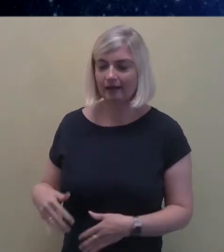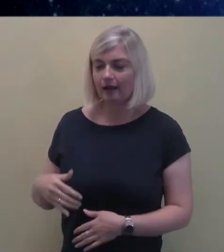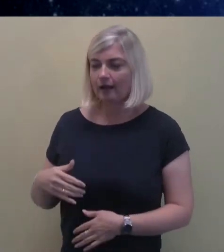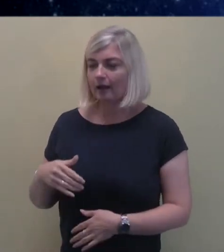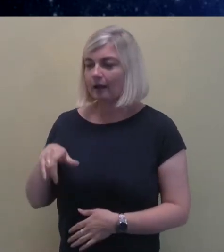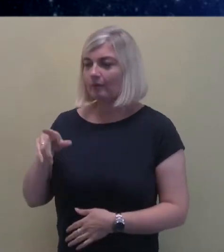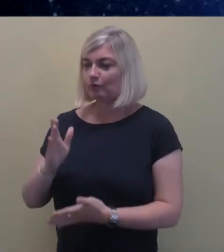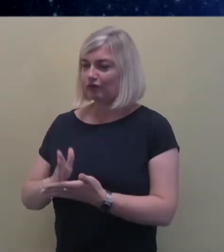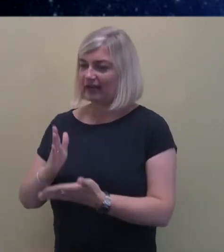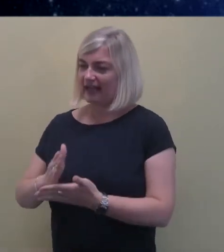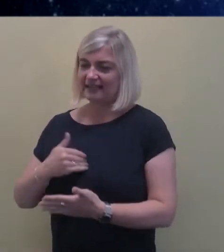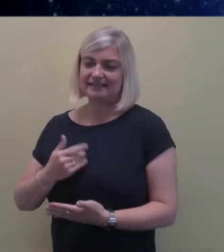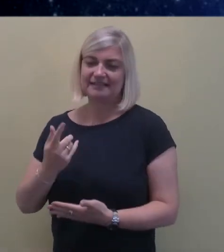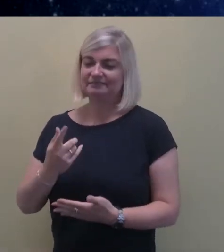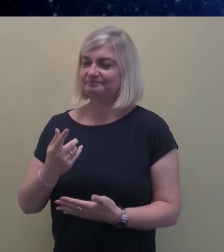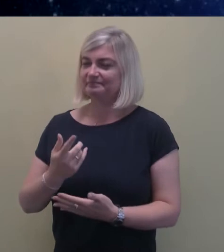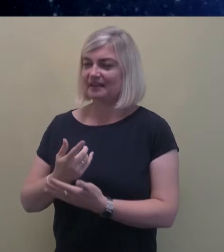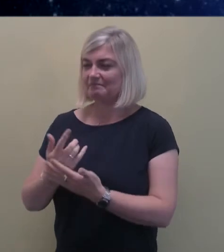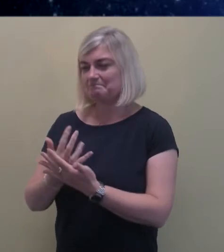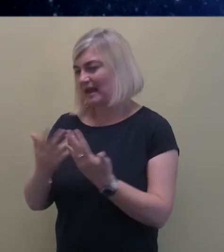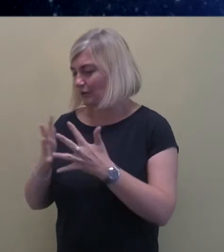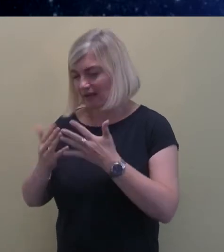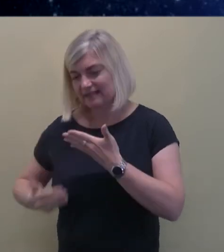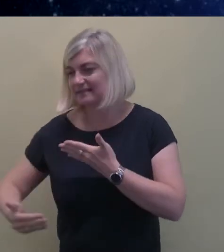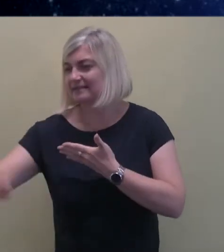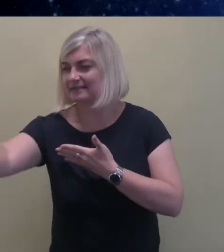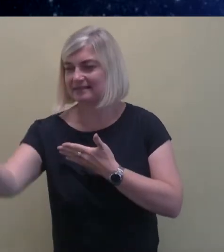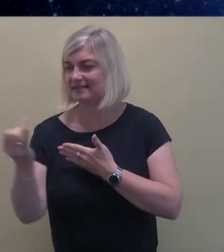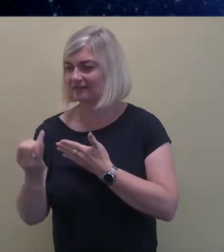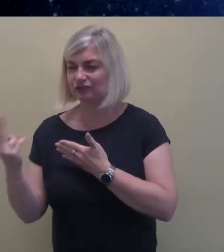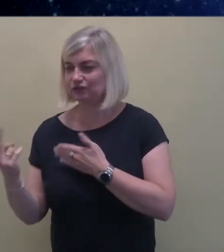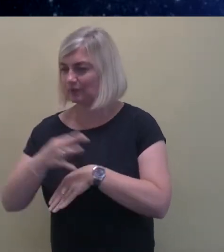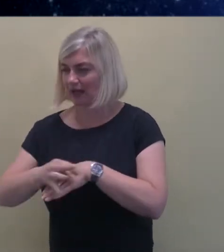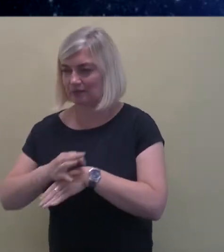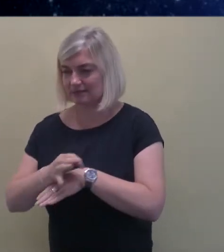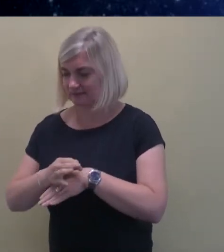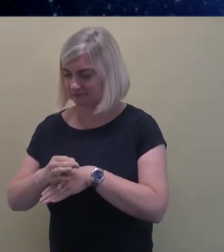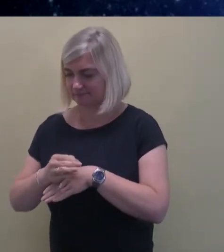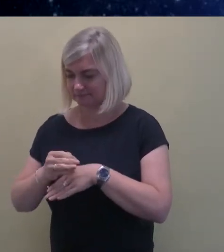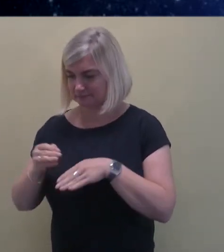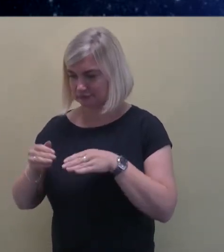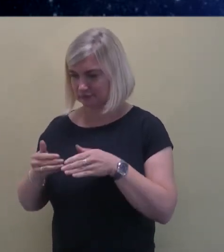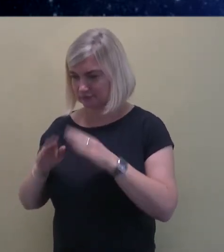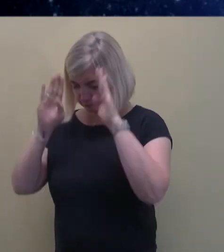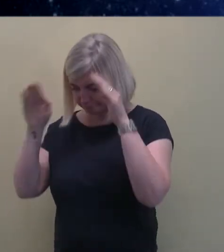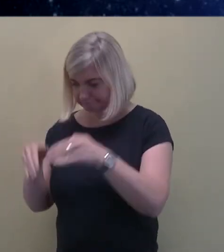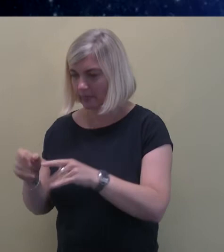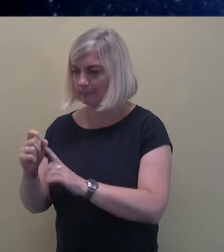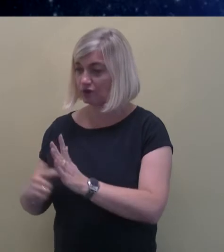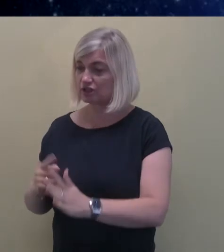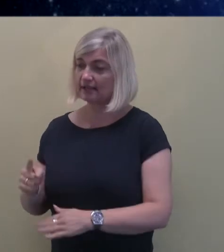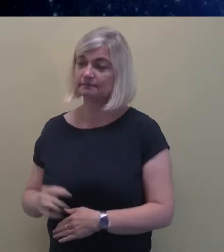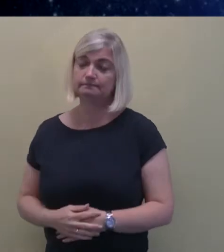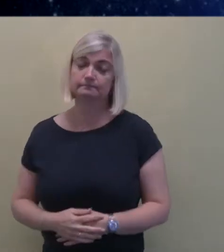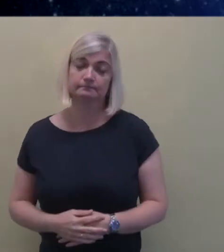not set by colleges. These come from the employers. So it really gives you the flavor of how interested employers are in